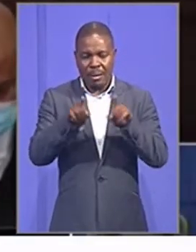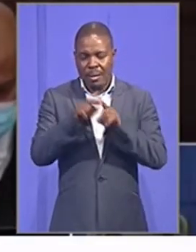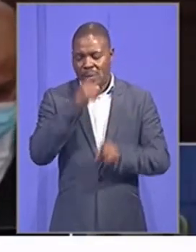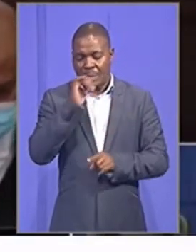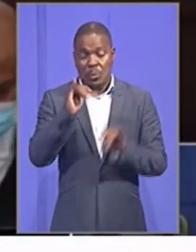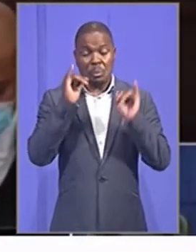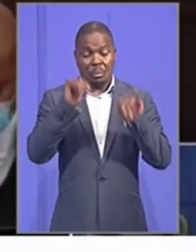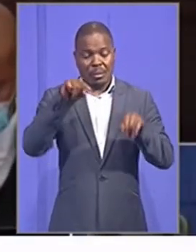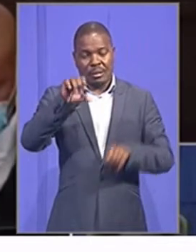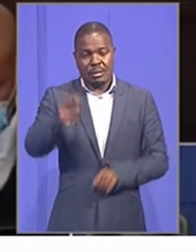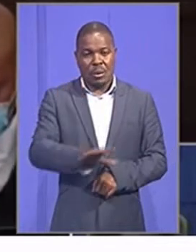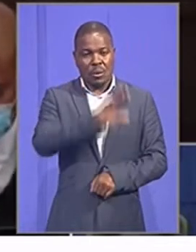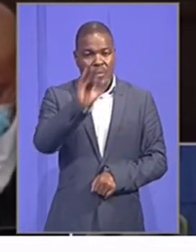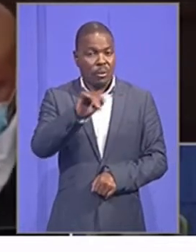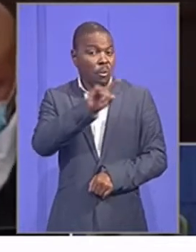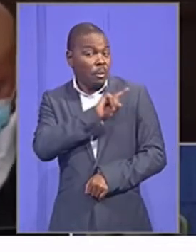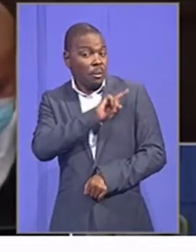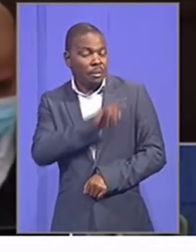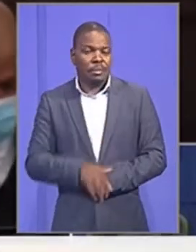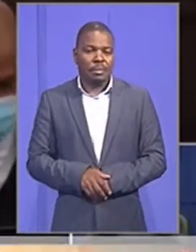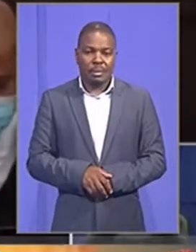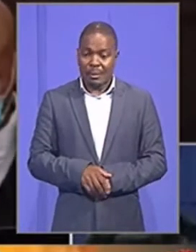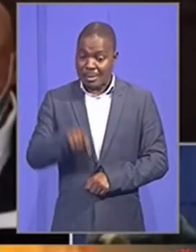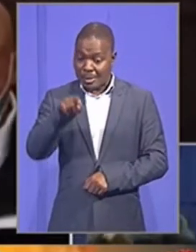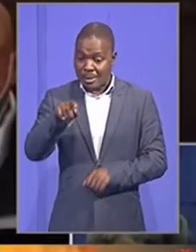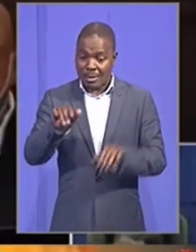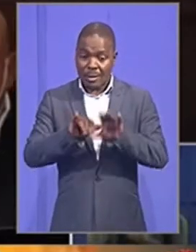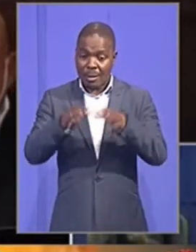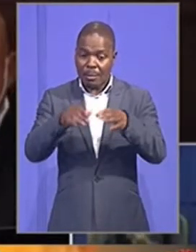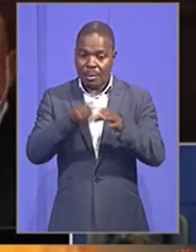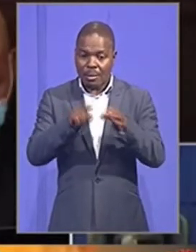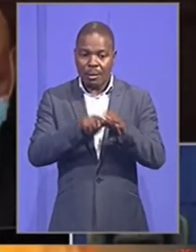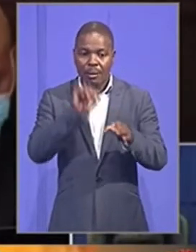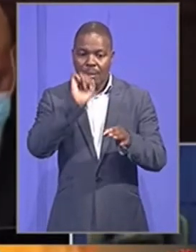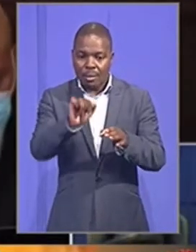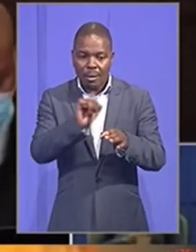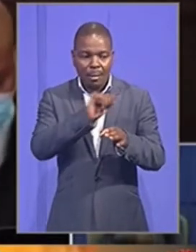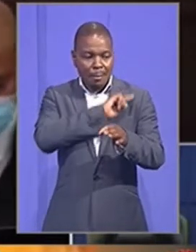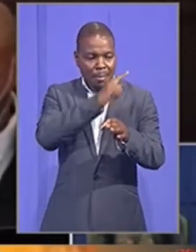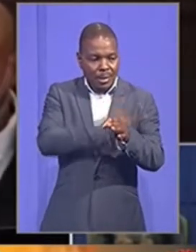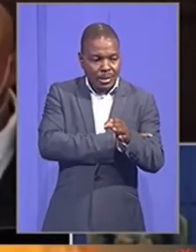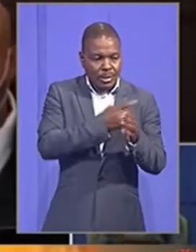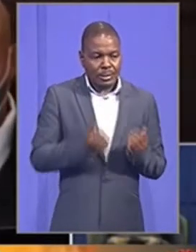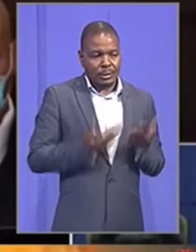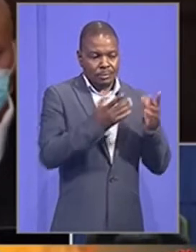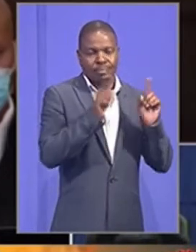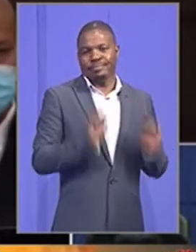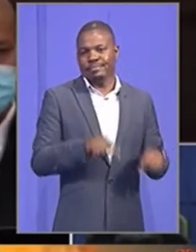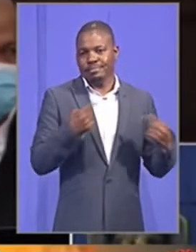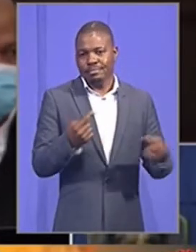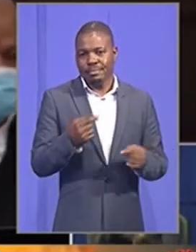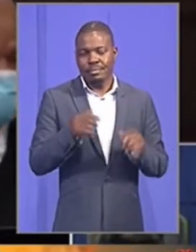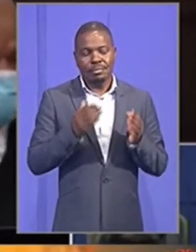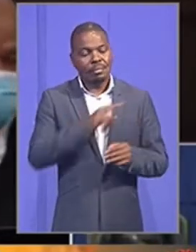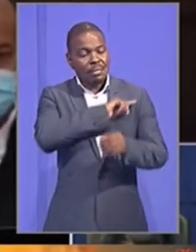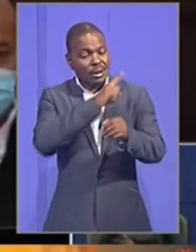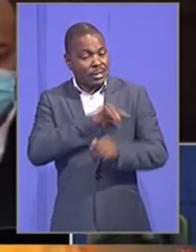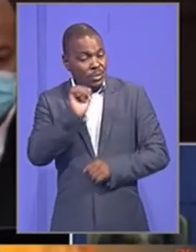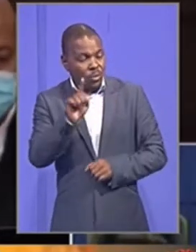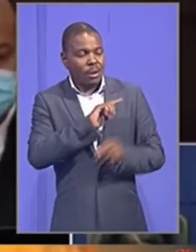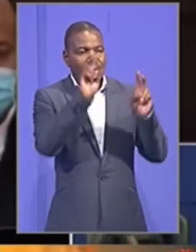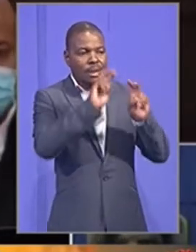Why? Because this entity is unable to deliver on its fundamental mandate, which is to generate enough